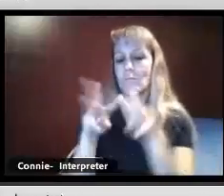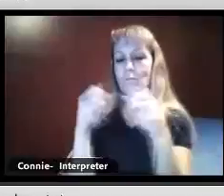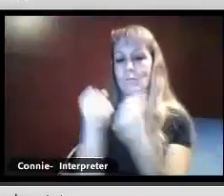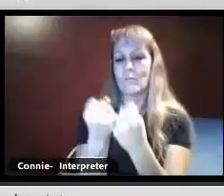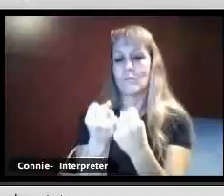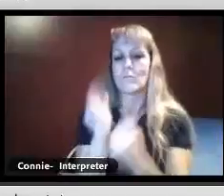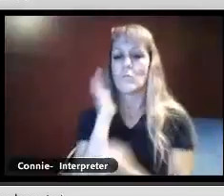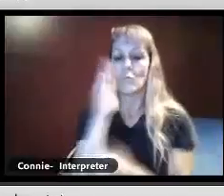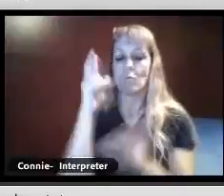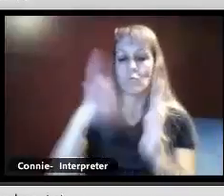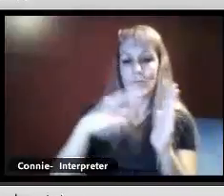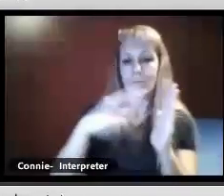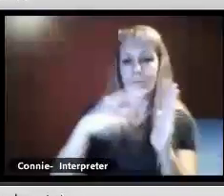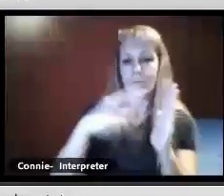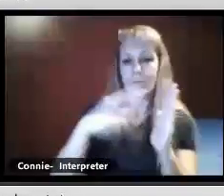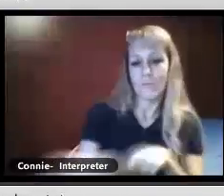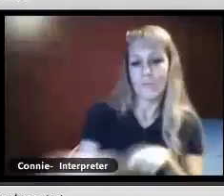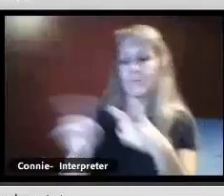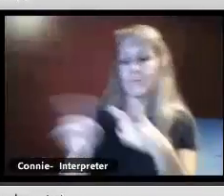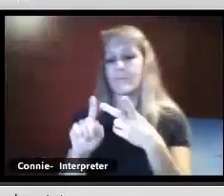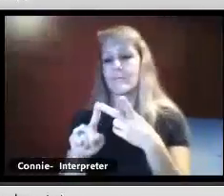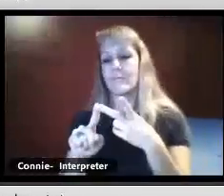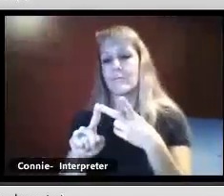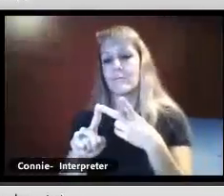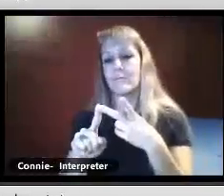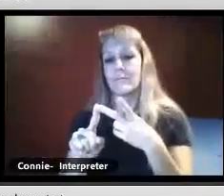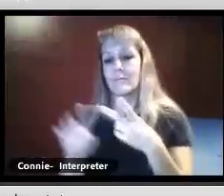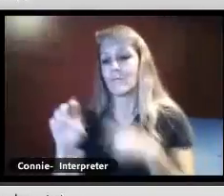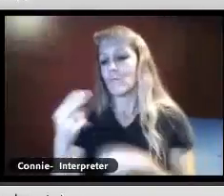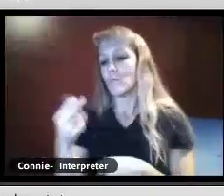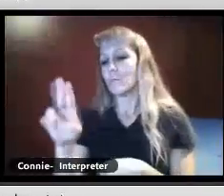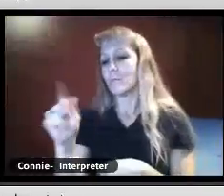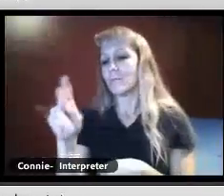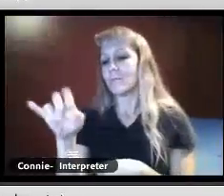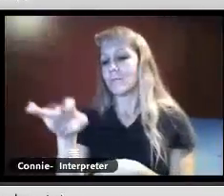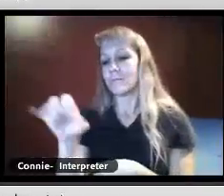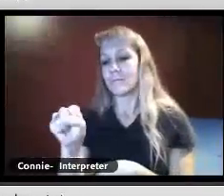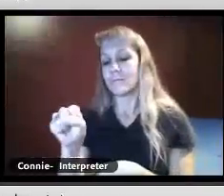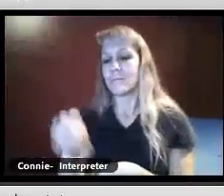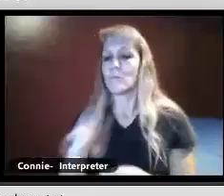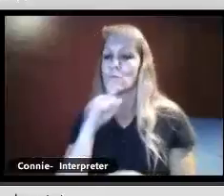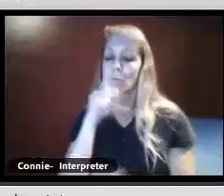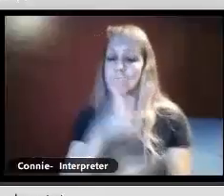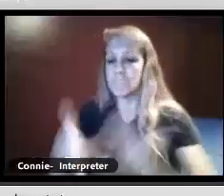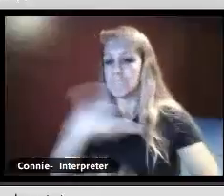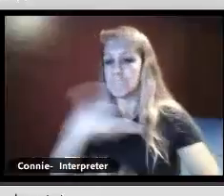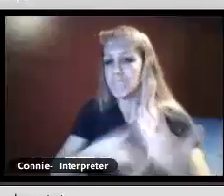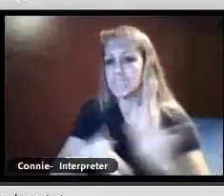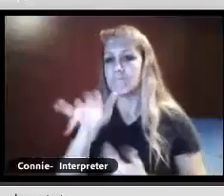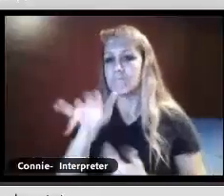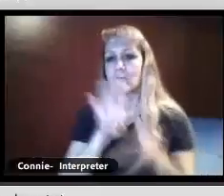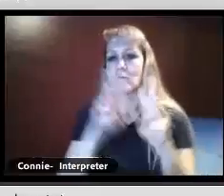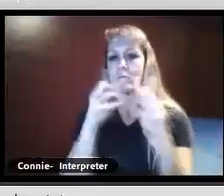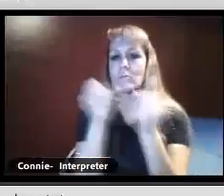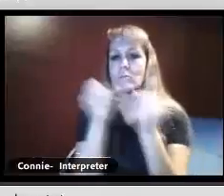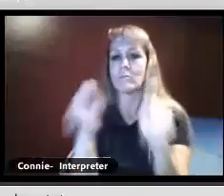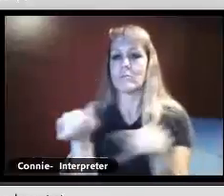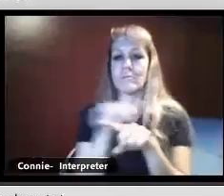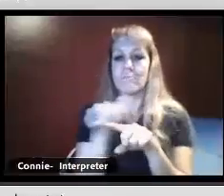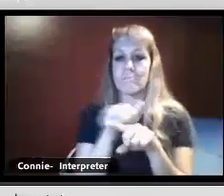Advisory, and the afternoon will focus on the humanities. These workshops will be highly interactive and allow you to learn and practice digital